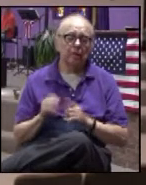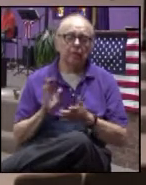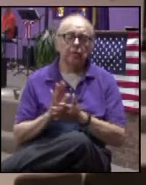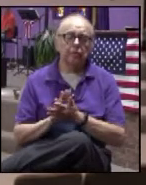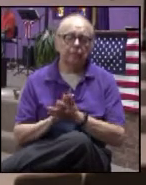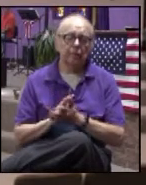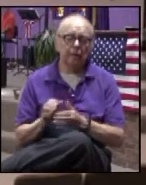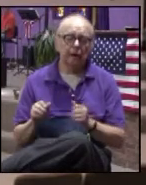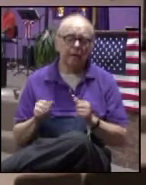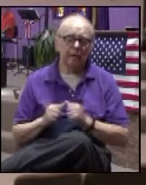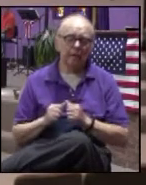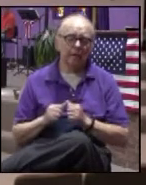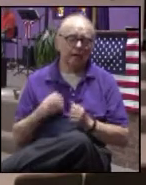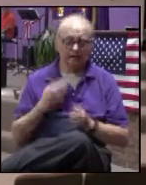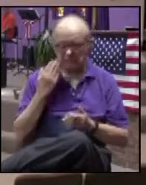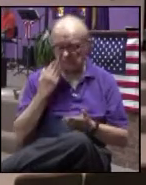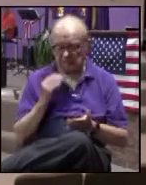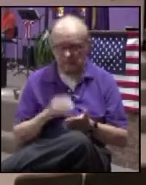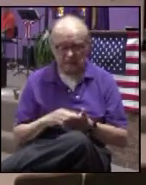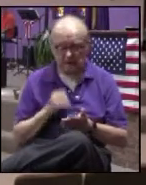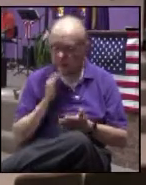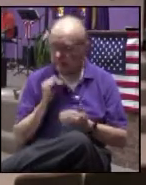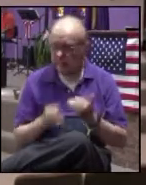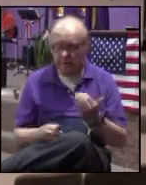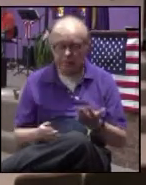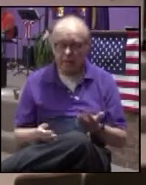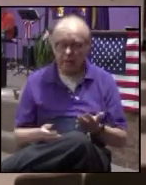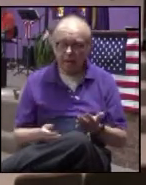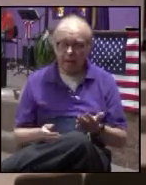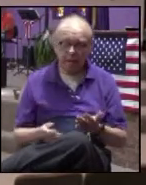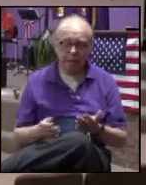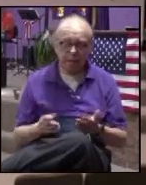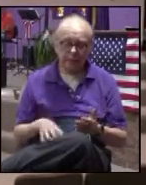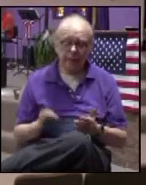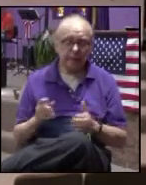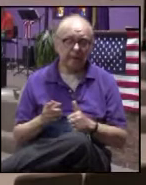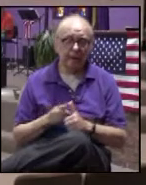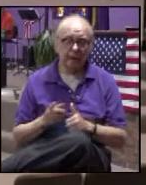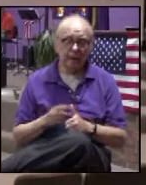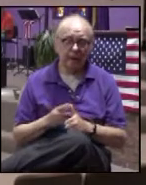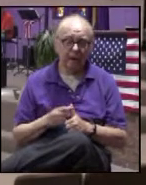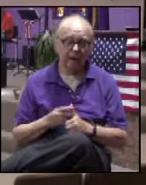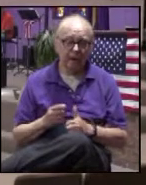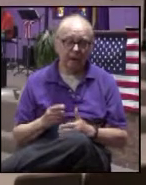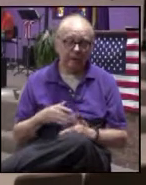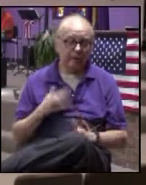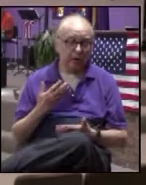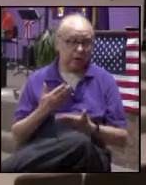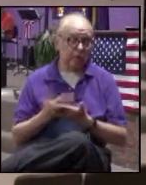I didn't care if I was in the middle, I didn't want to be at the end. But to be picked first felt amazing.